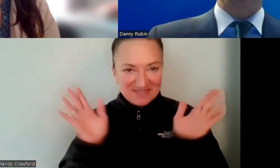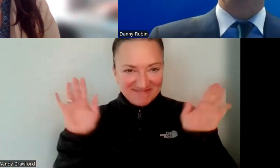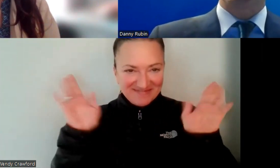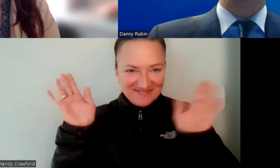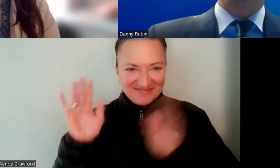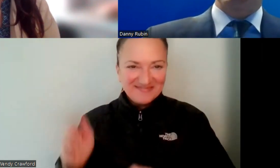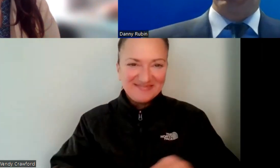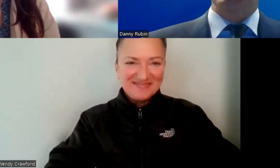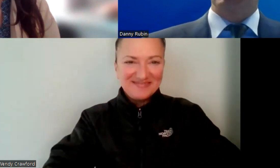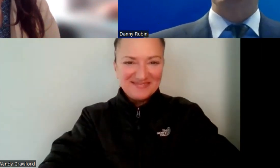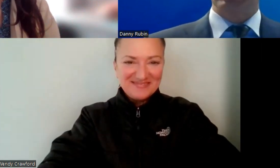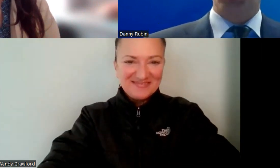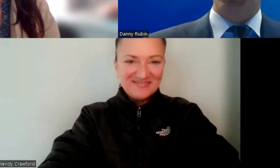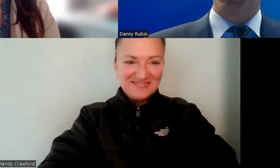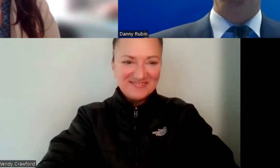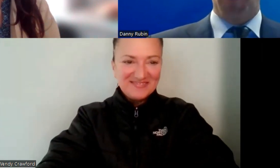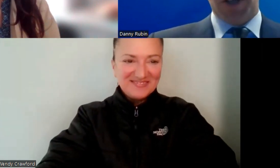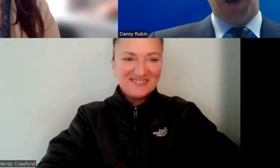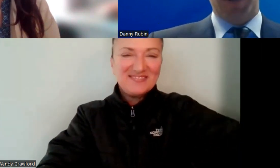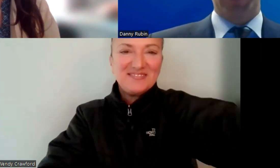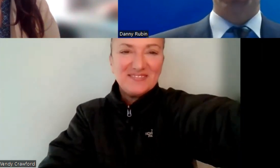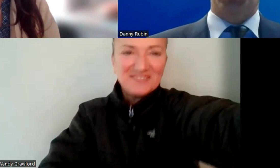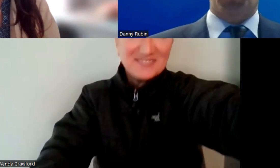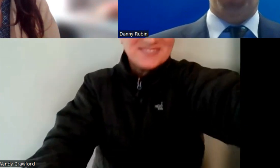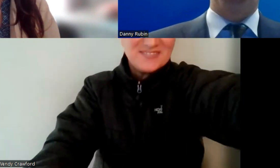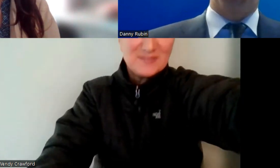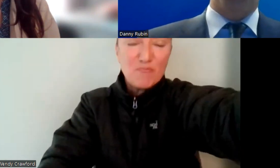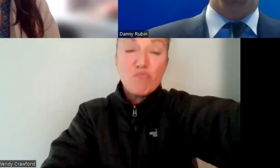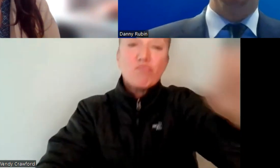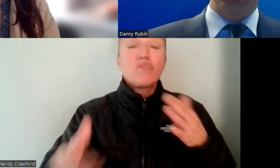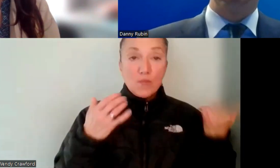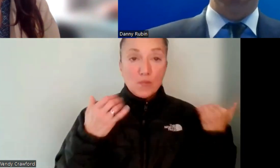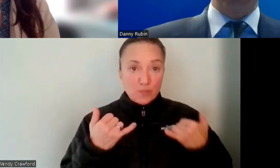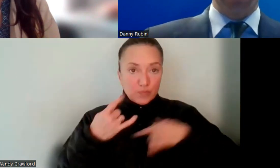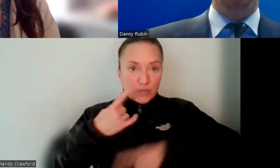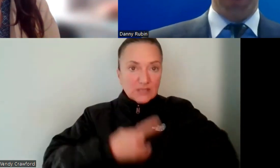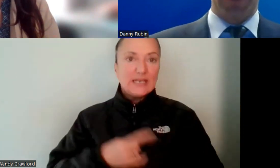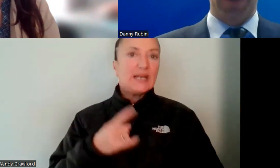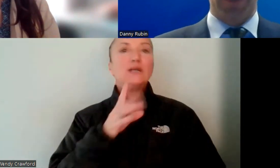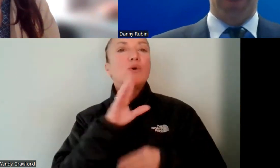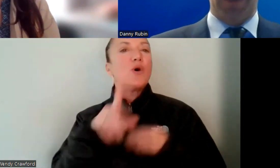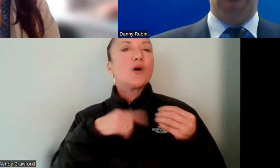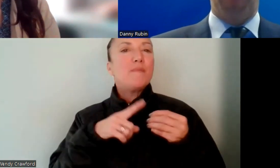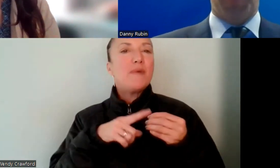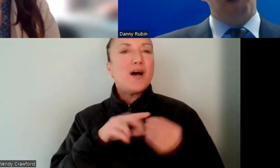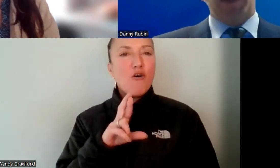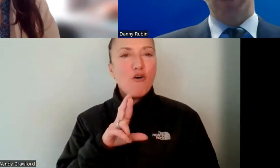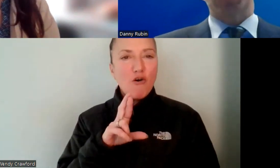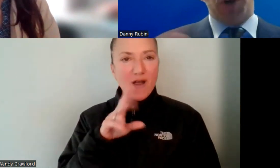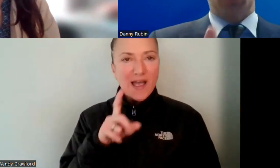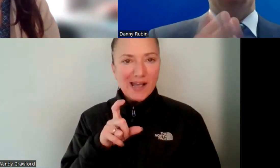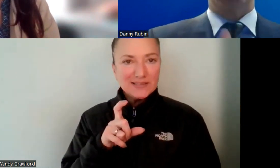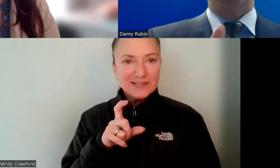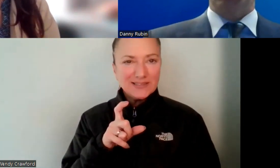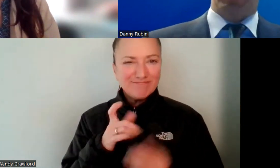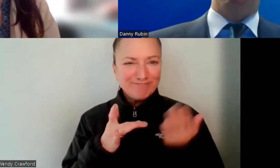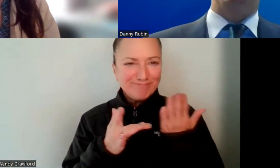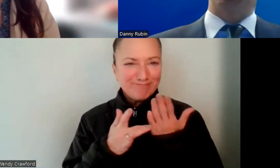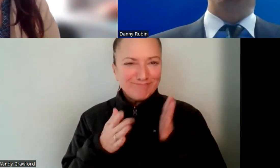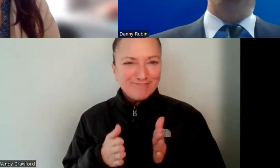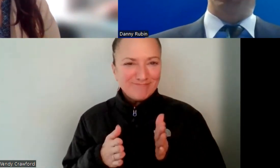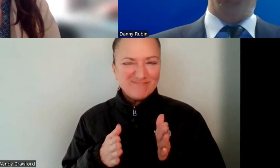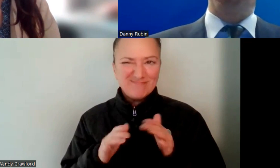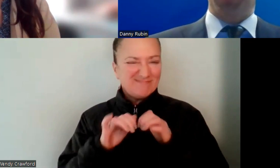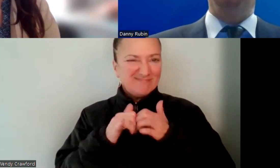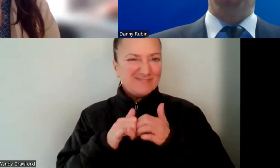Wendy. And today we're going to focus our attention on the world of pharmacy technicians through the lens of what you do in that